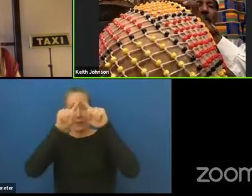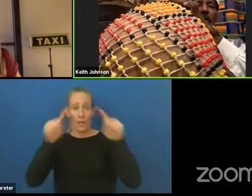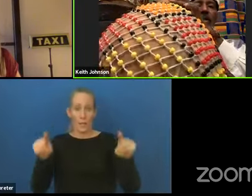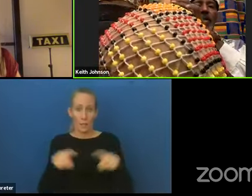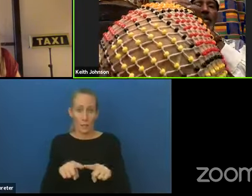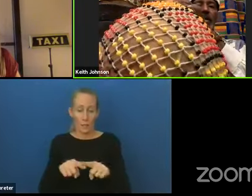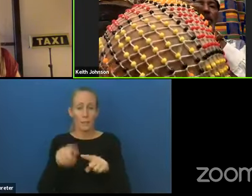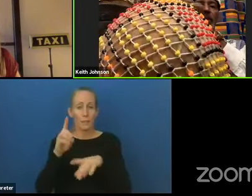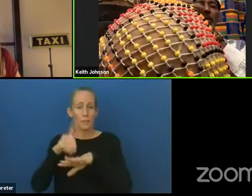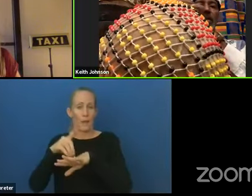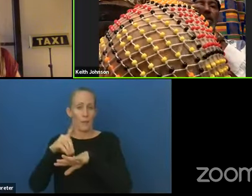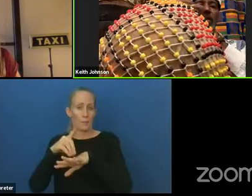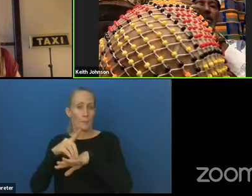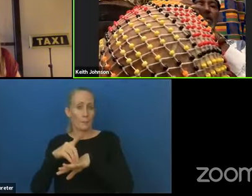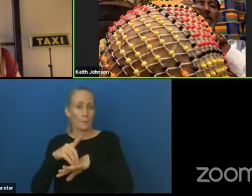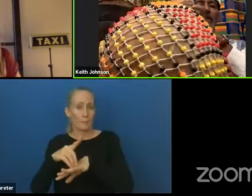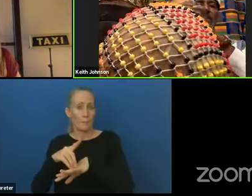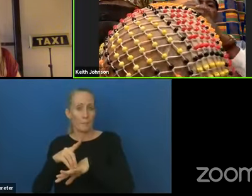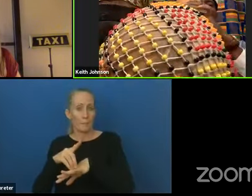is all